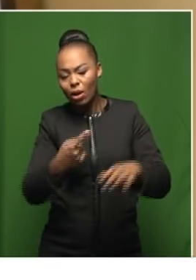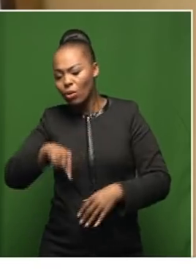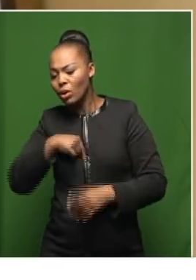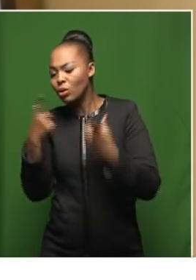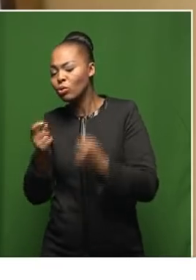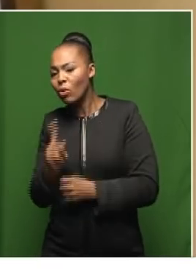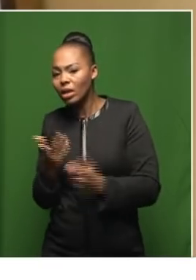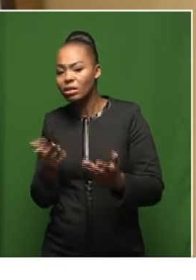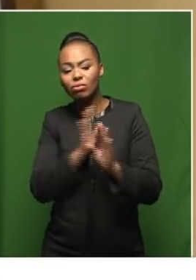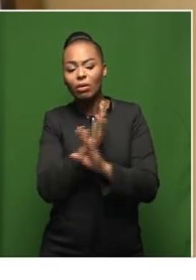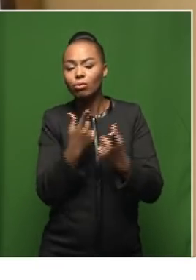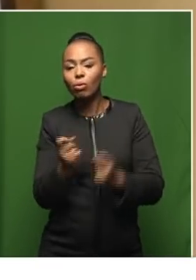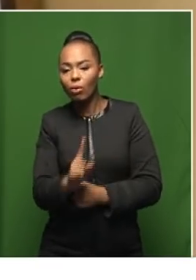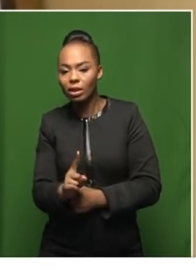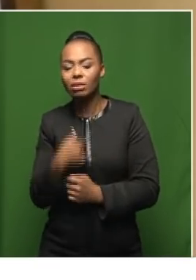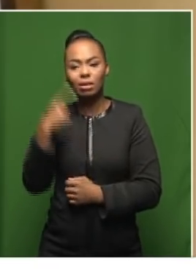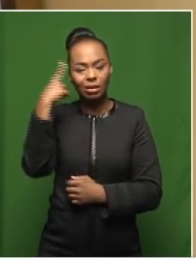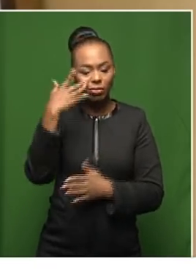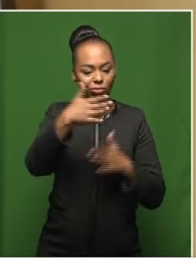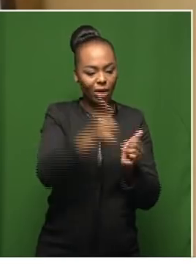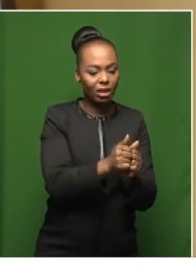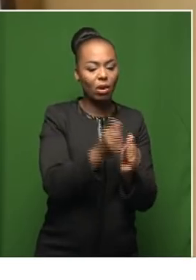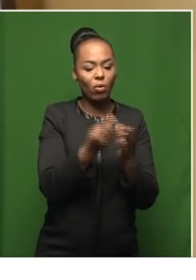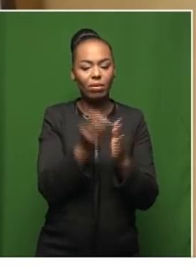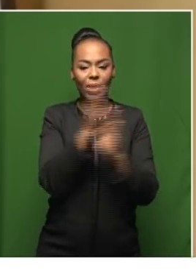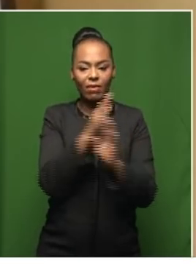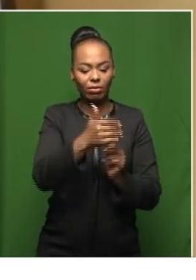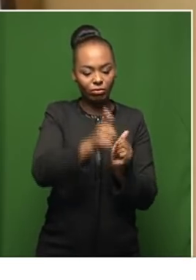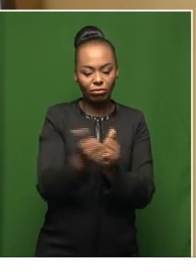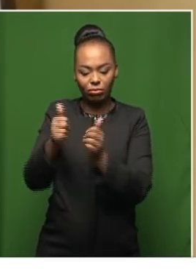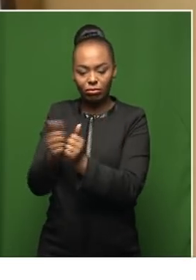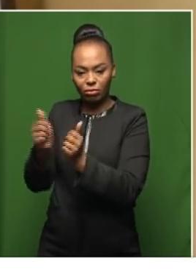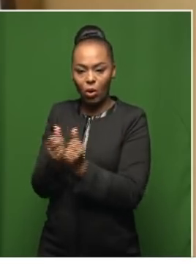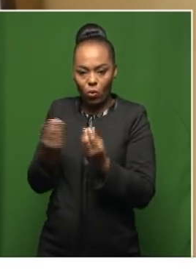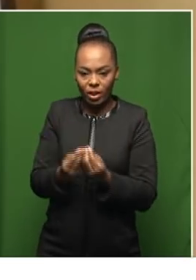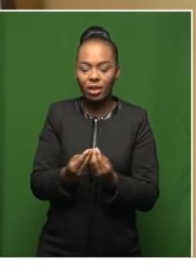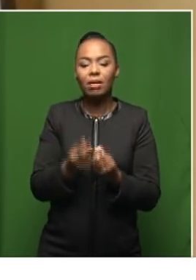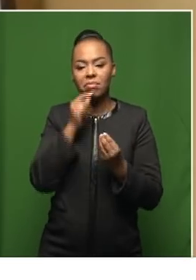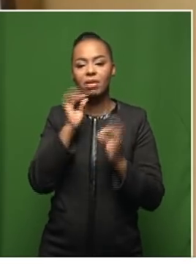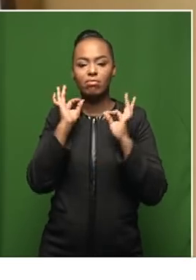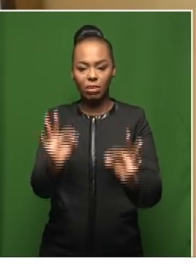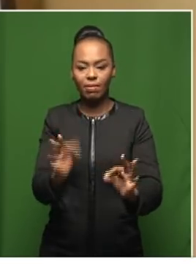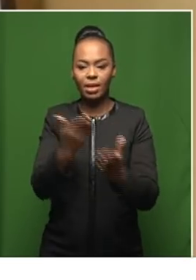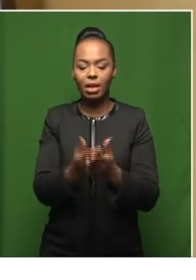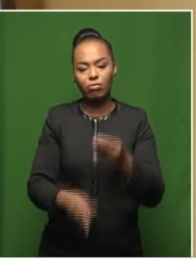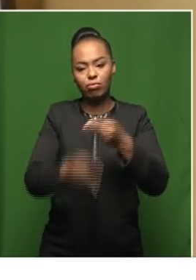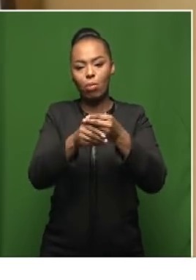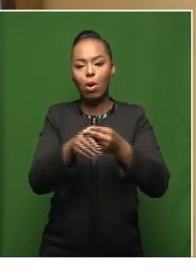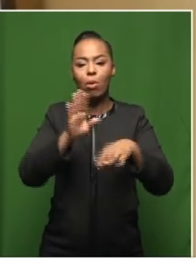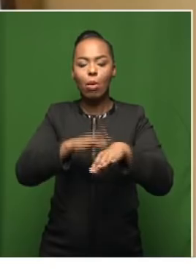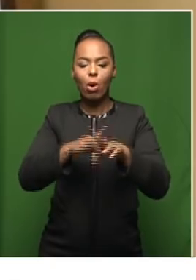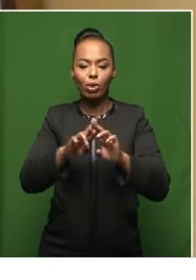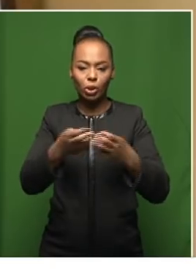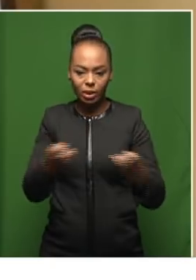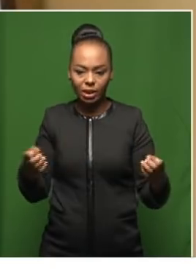we felt that the partnership between public and private needs to be secured so that you can get additional resources. So that work is